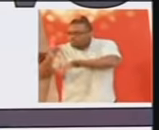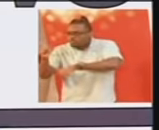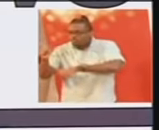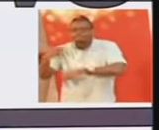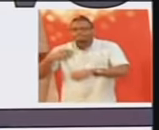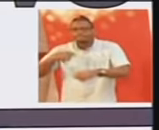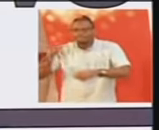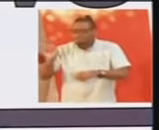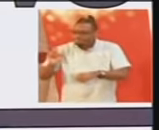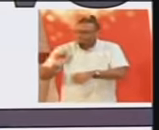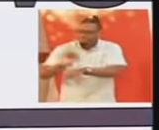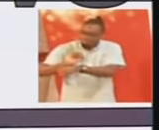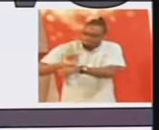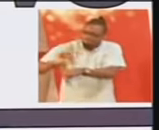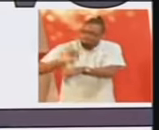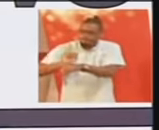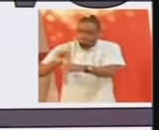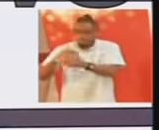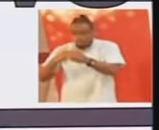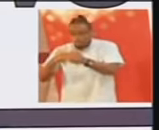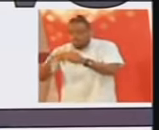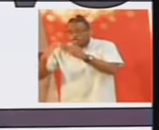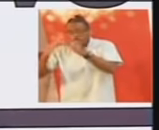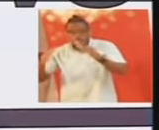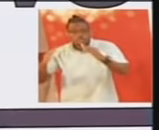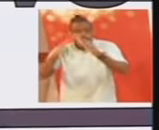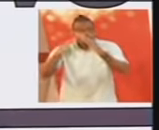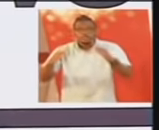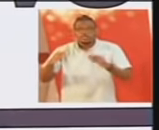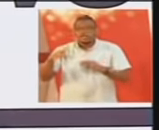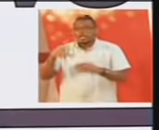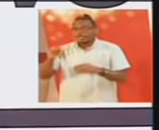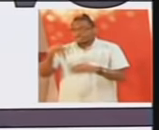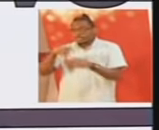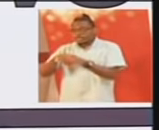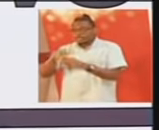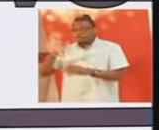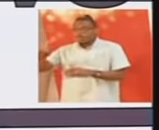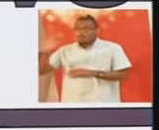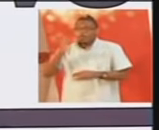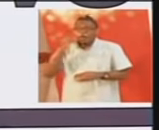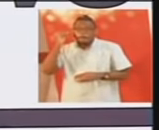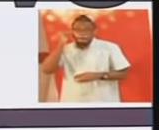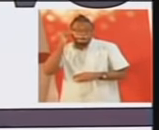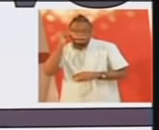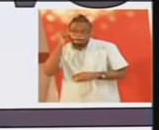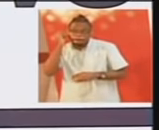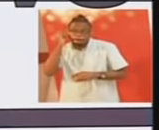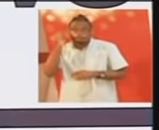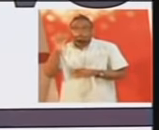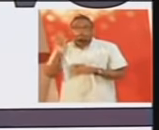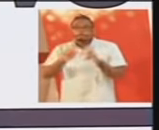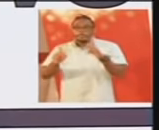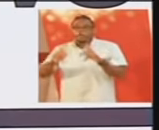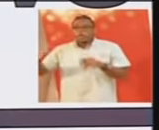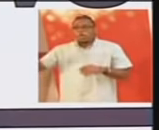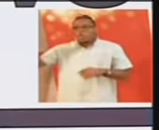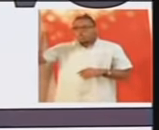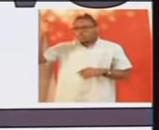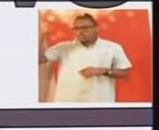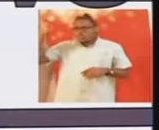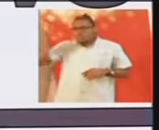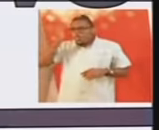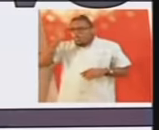your neighborhoods, and even in your homes, there are elements that knowingly or unknowingly are seeking